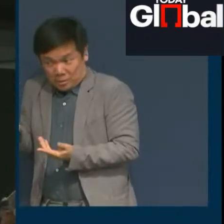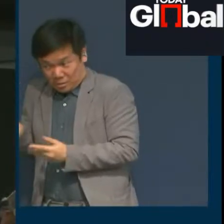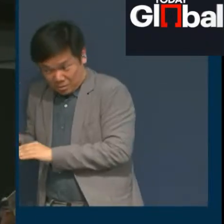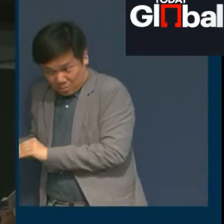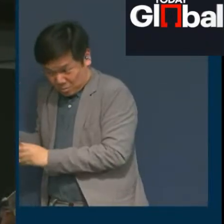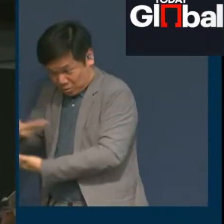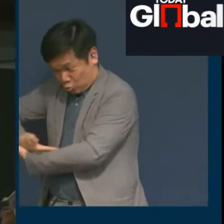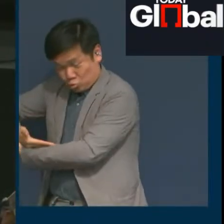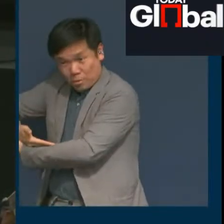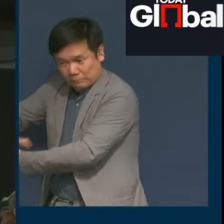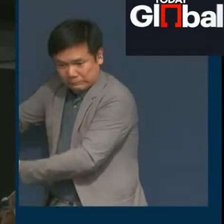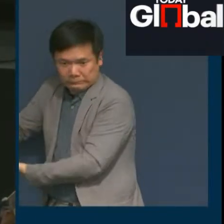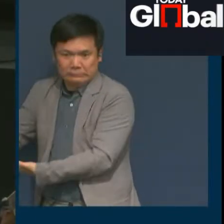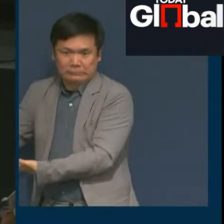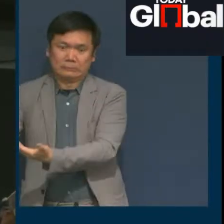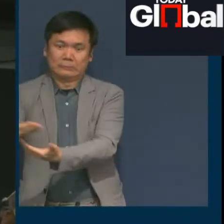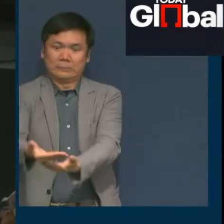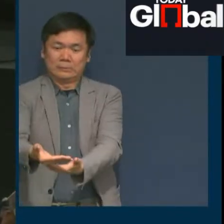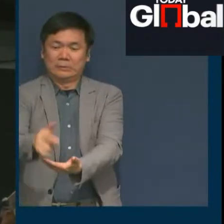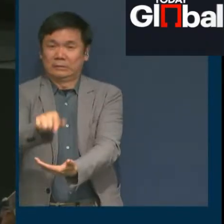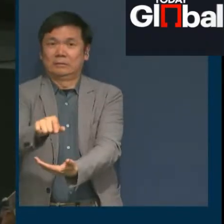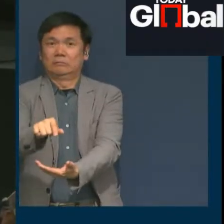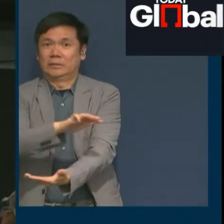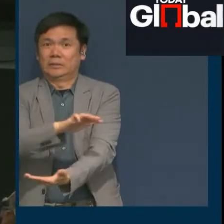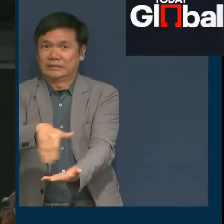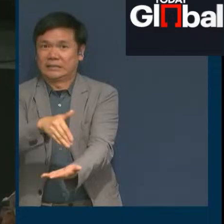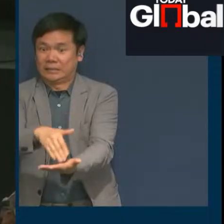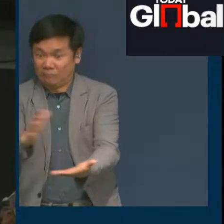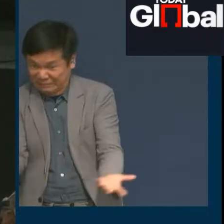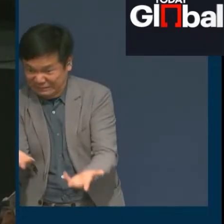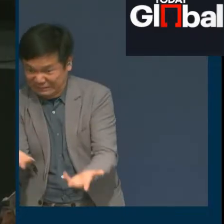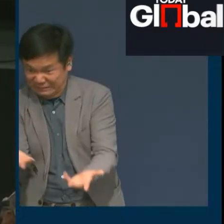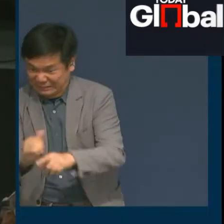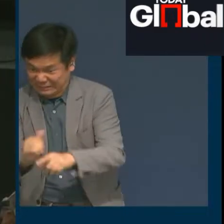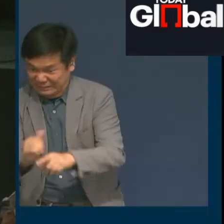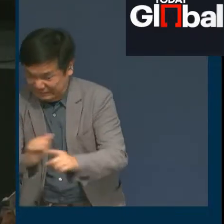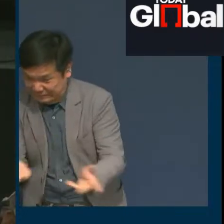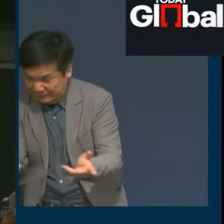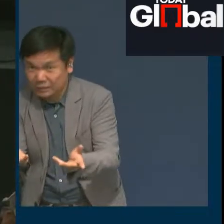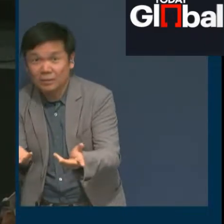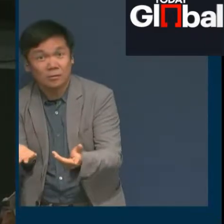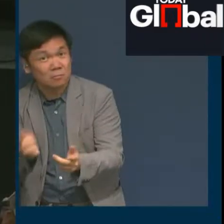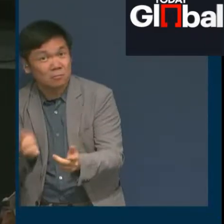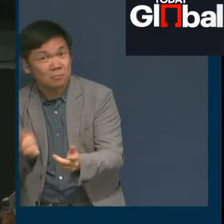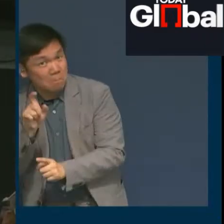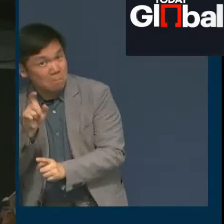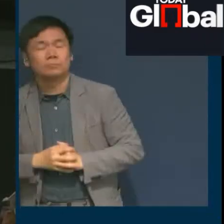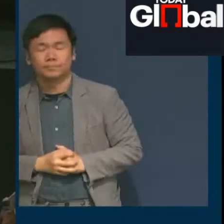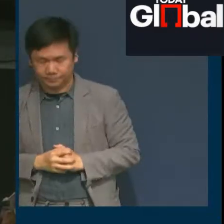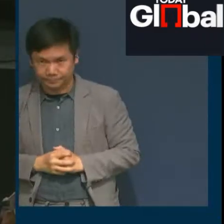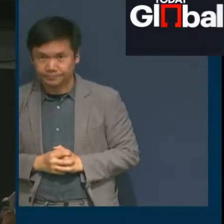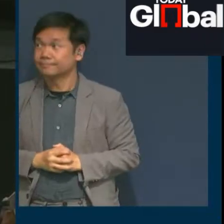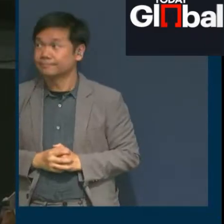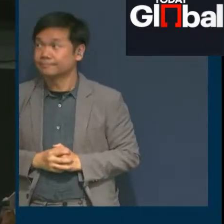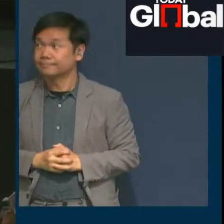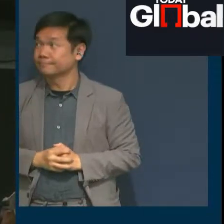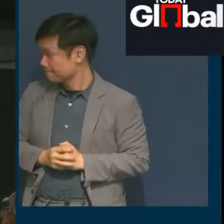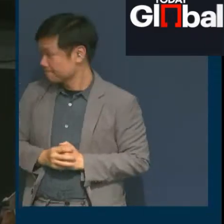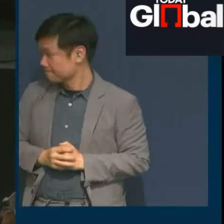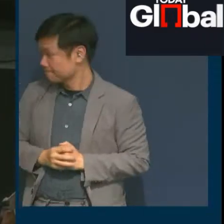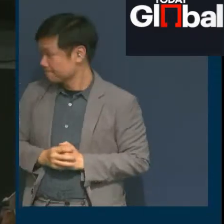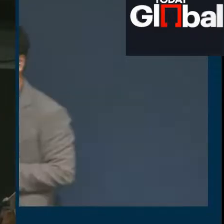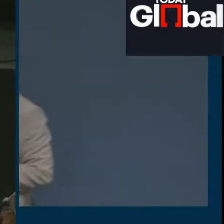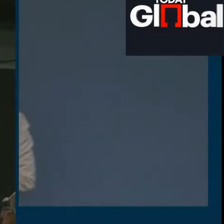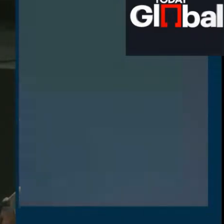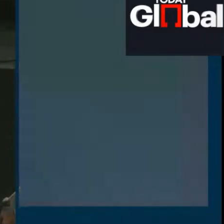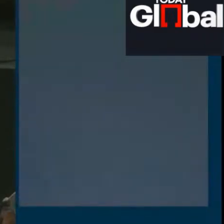that provide rapid and urgent support services? Qatar has a program